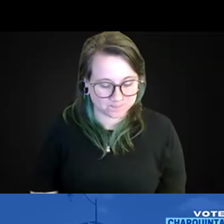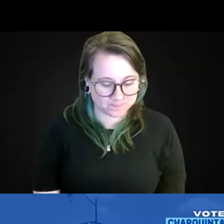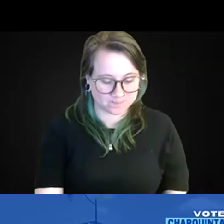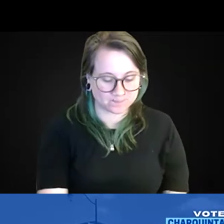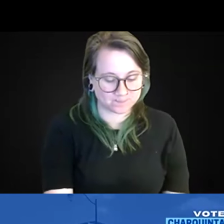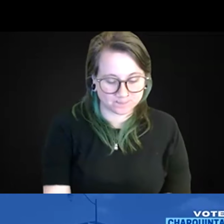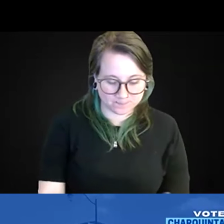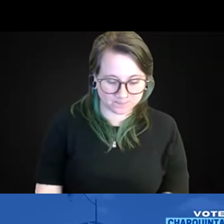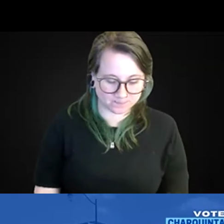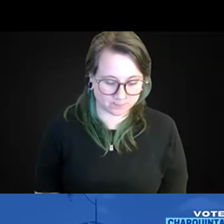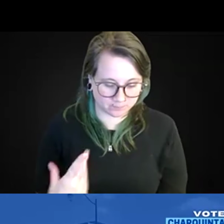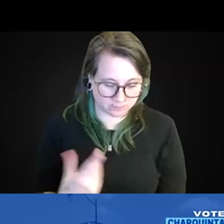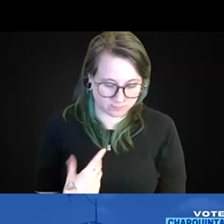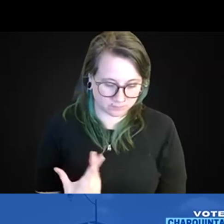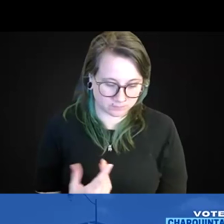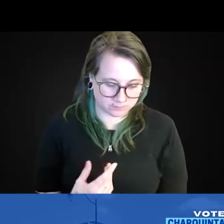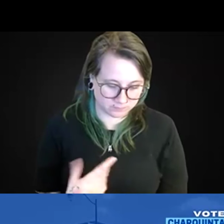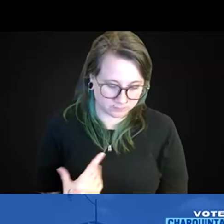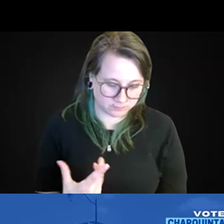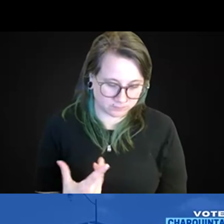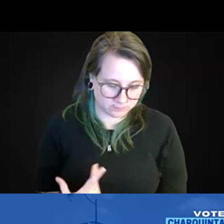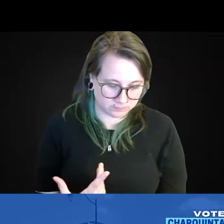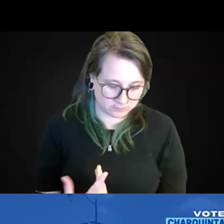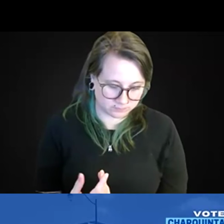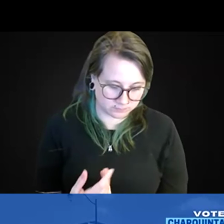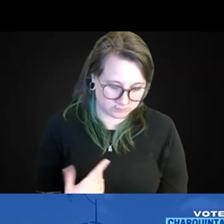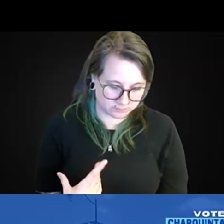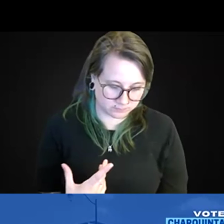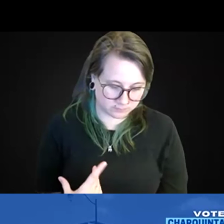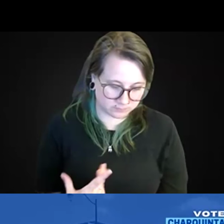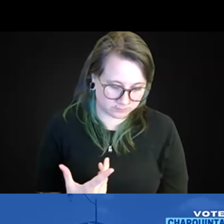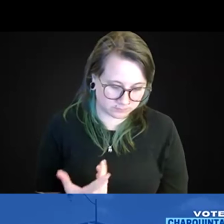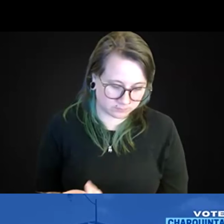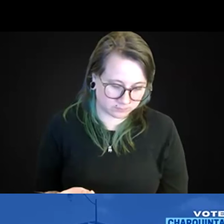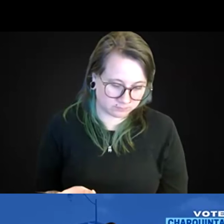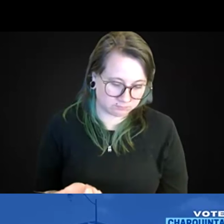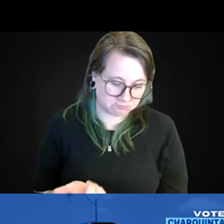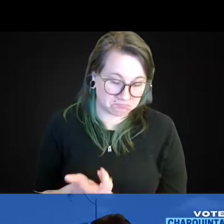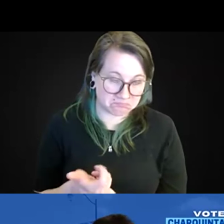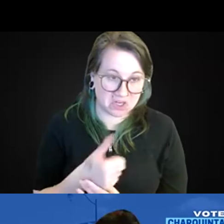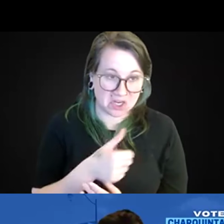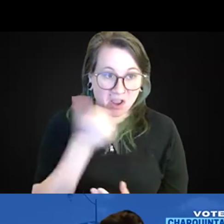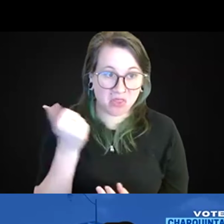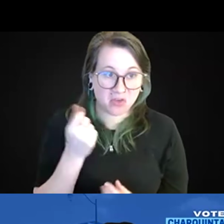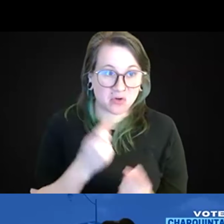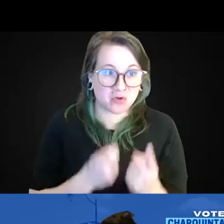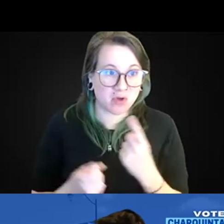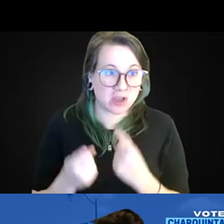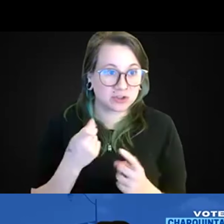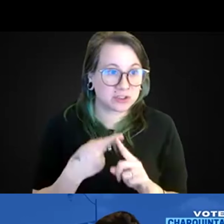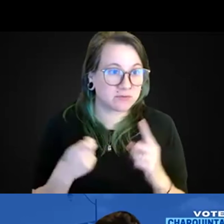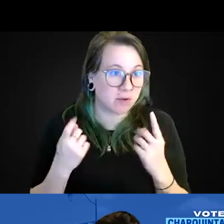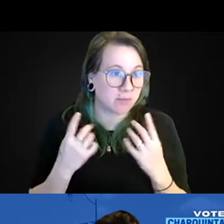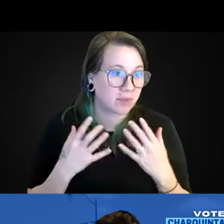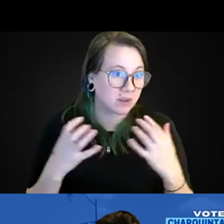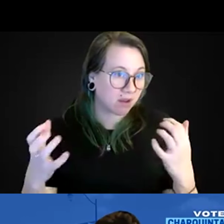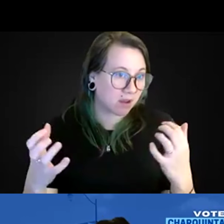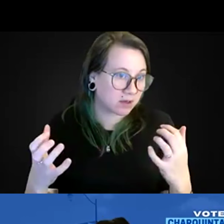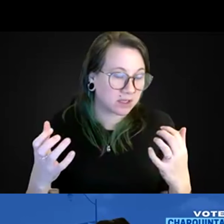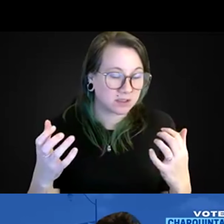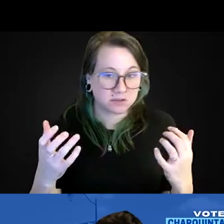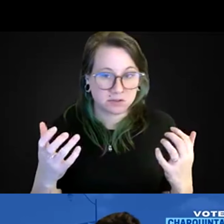Thank you on that. You're welcome. Is there any more questions from the audience? Or